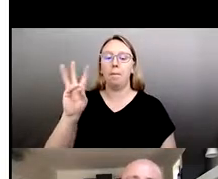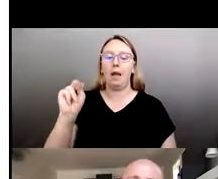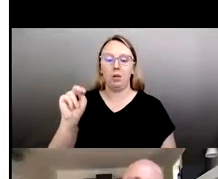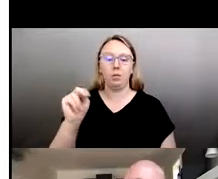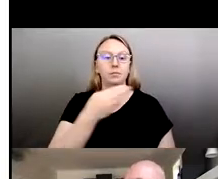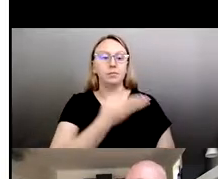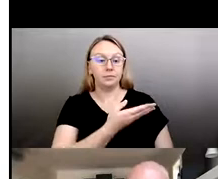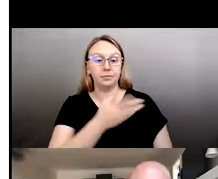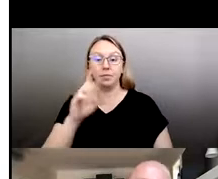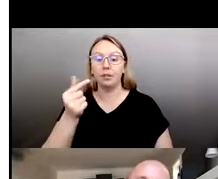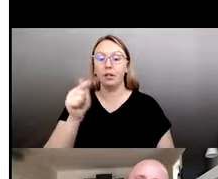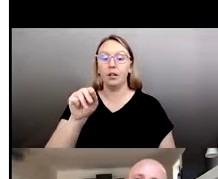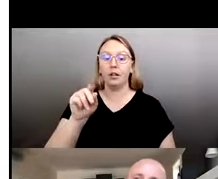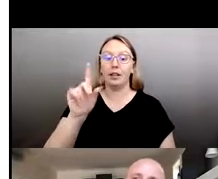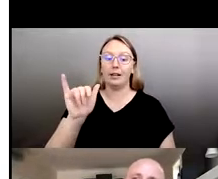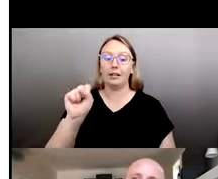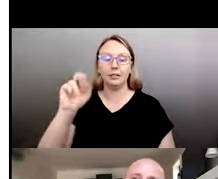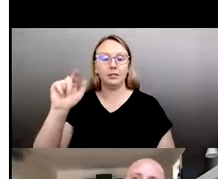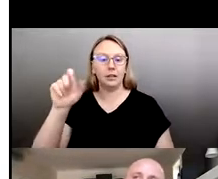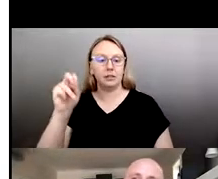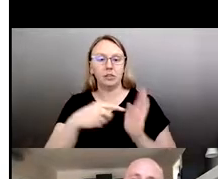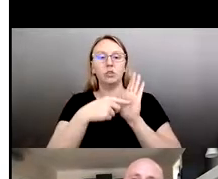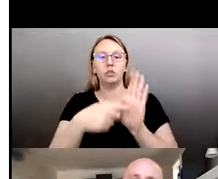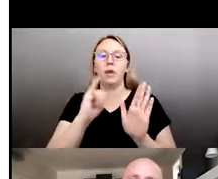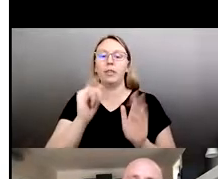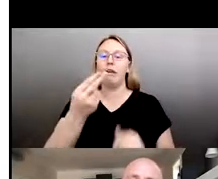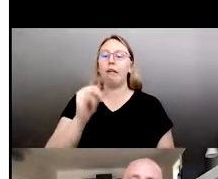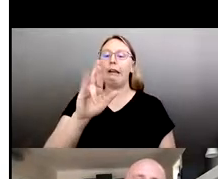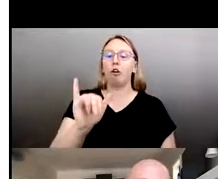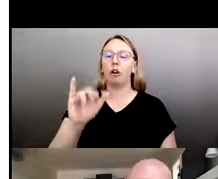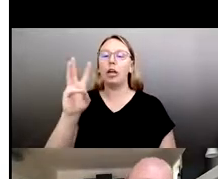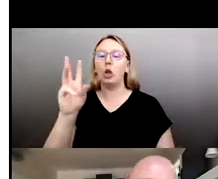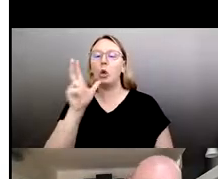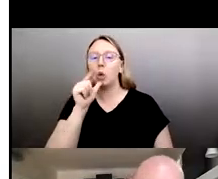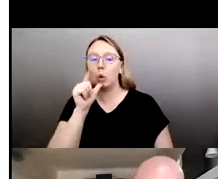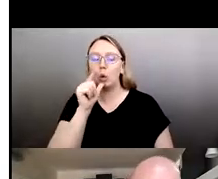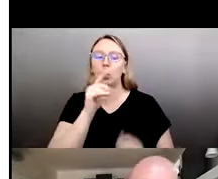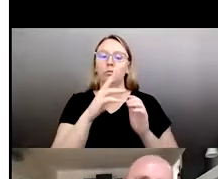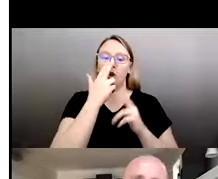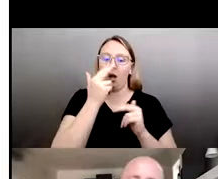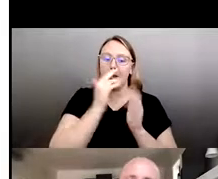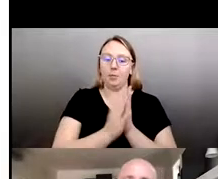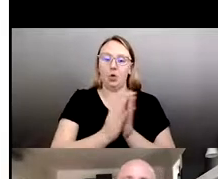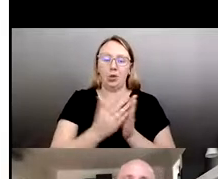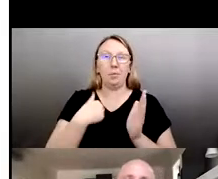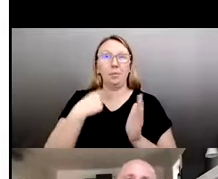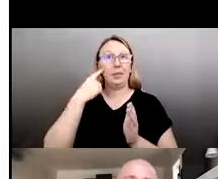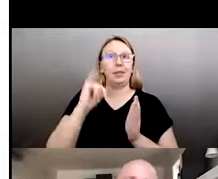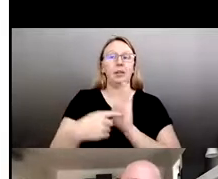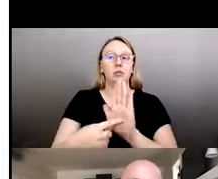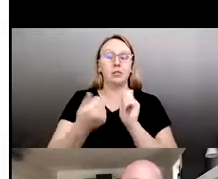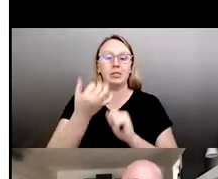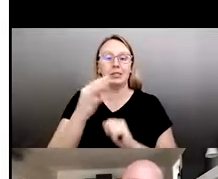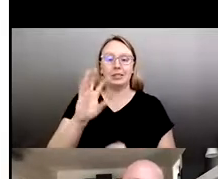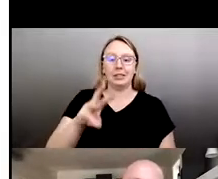holding up a Harry Who comic book that those artists produced for that first exhibition. I believe the show was in 1966. And side